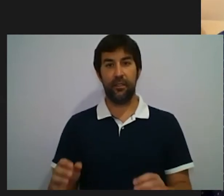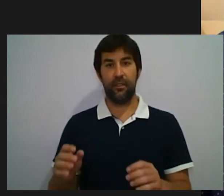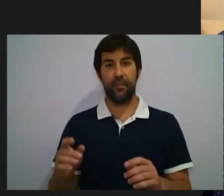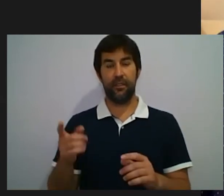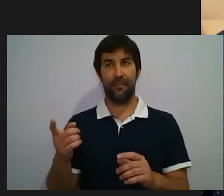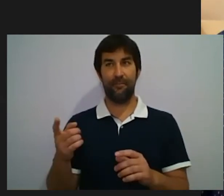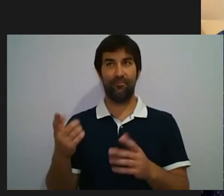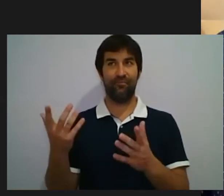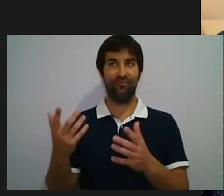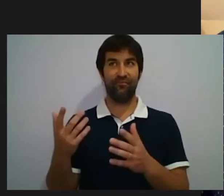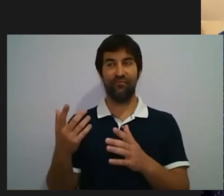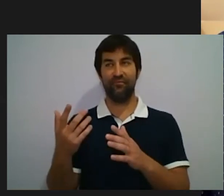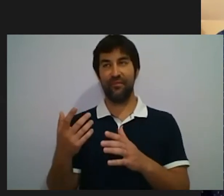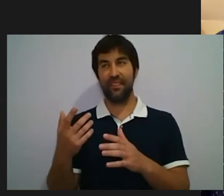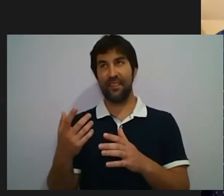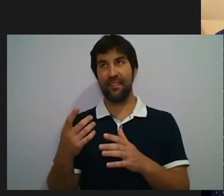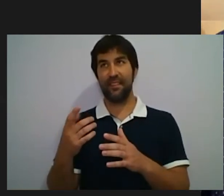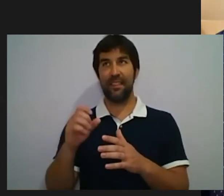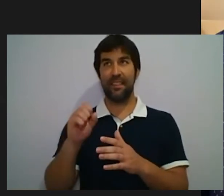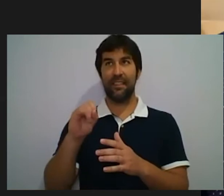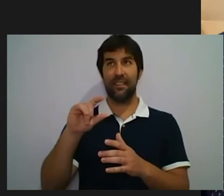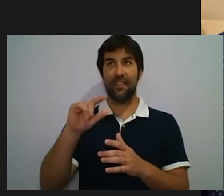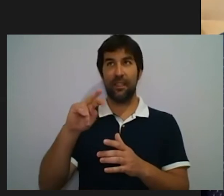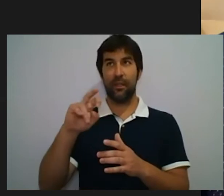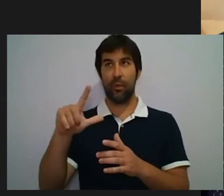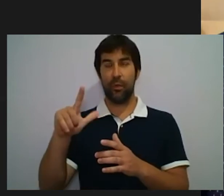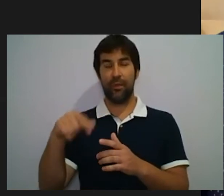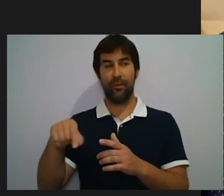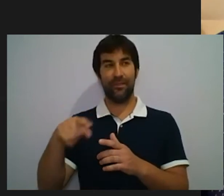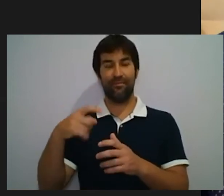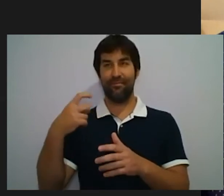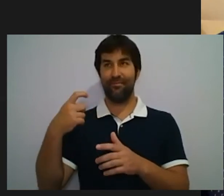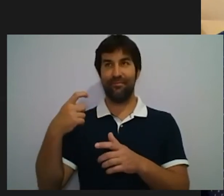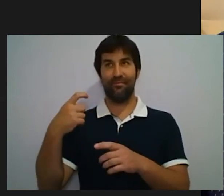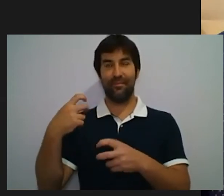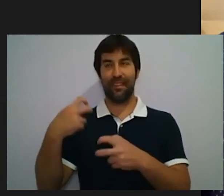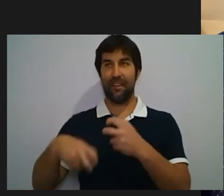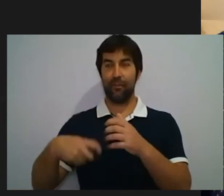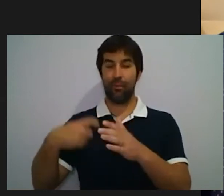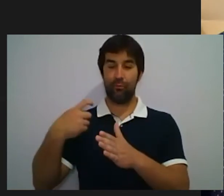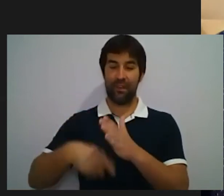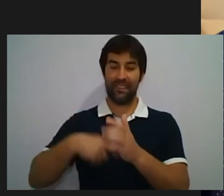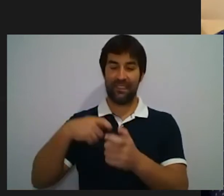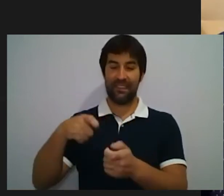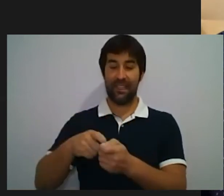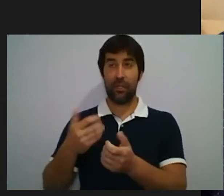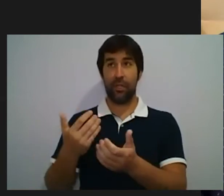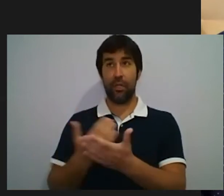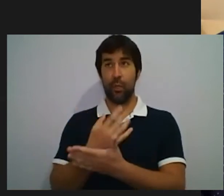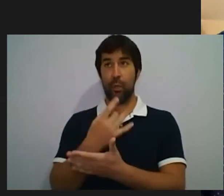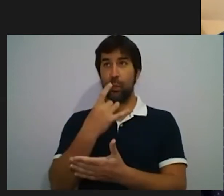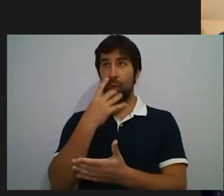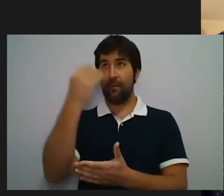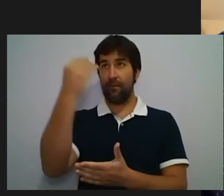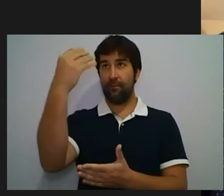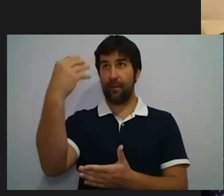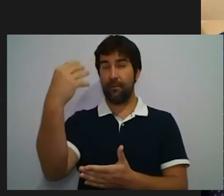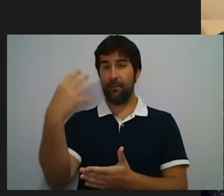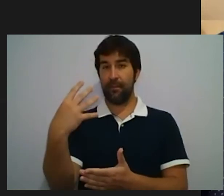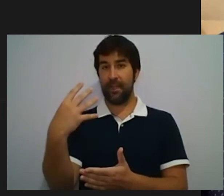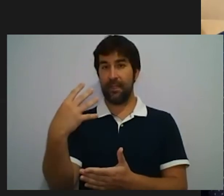best years, we continue to fall a bit behind in our maintenance. We determine those streets